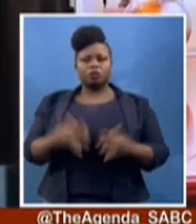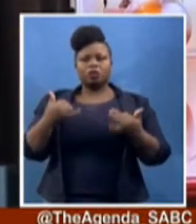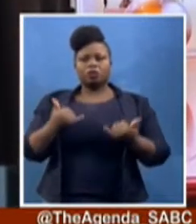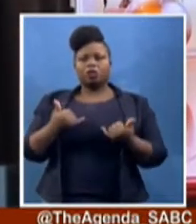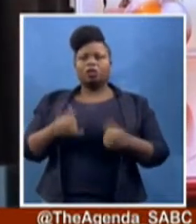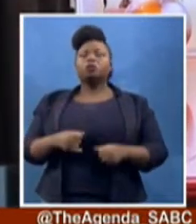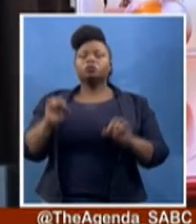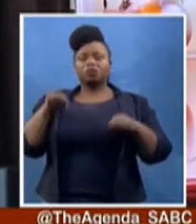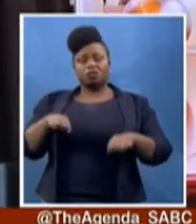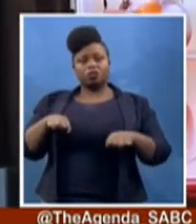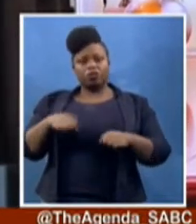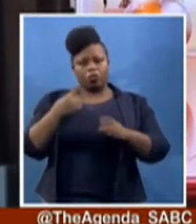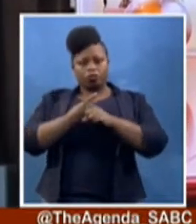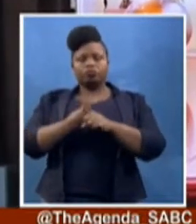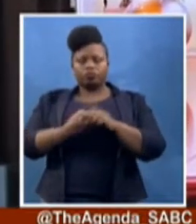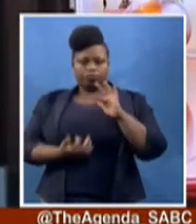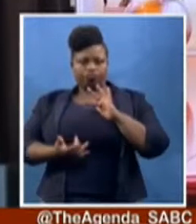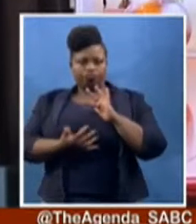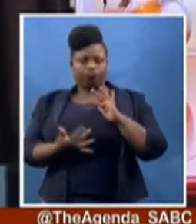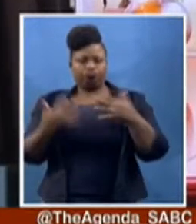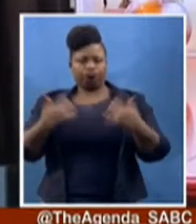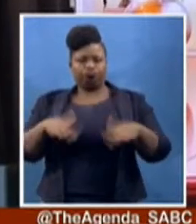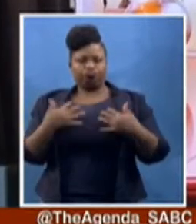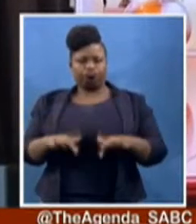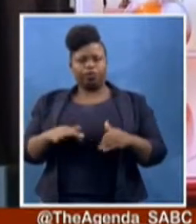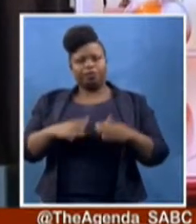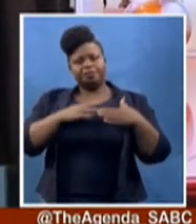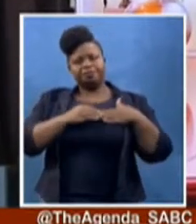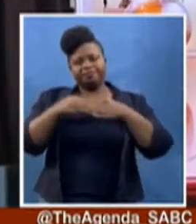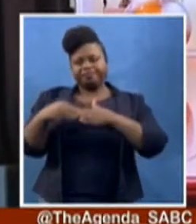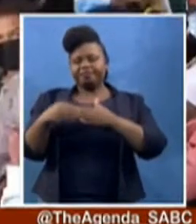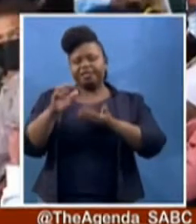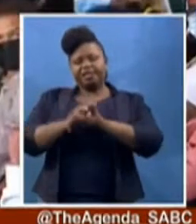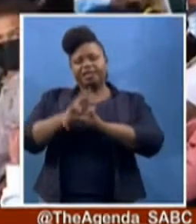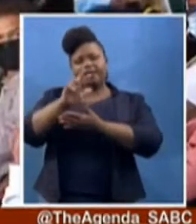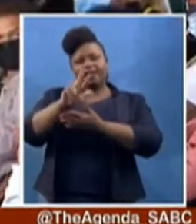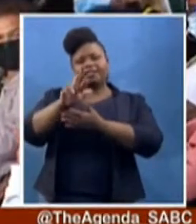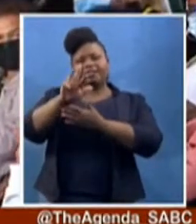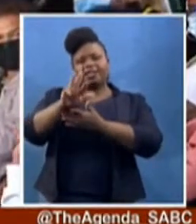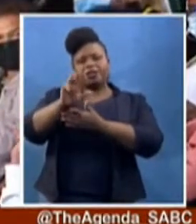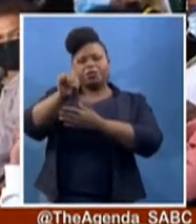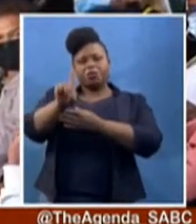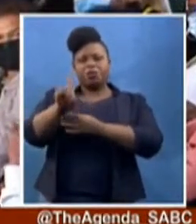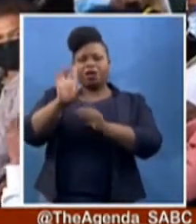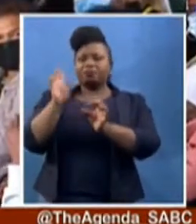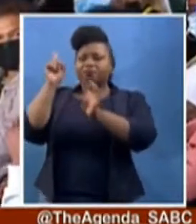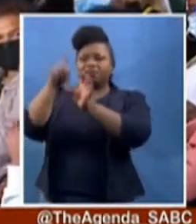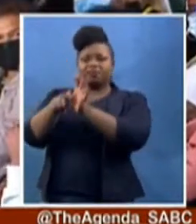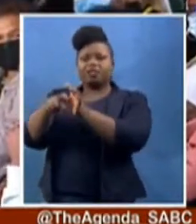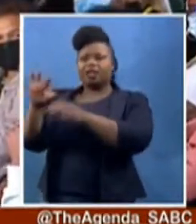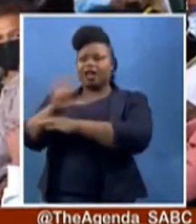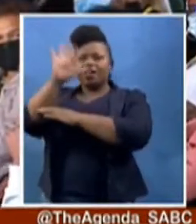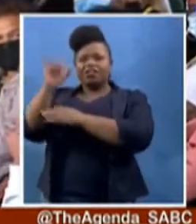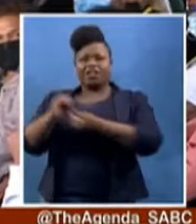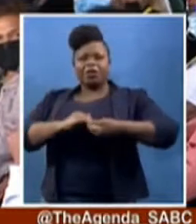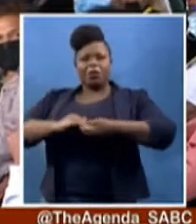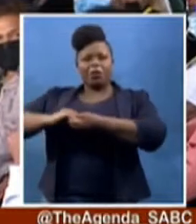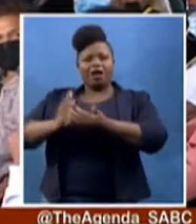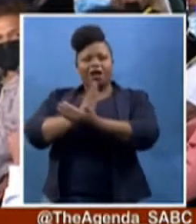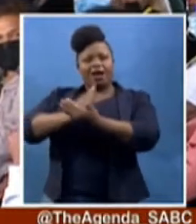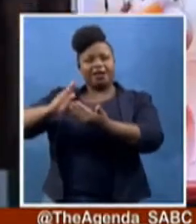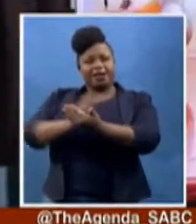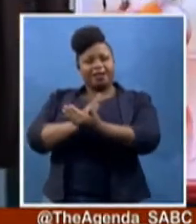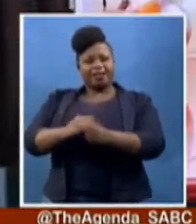in 1891 to join the African Jubilee Choir and tour Great Britain. It was during